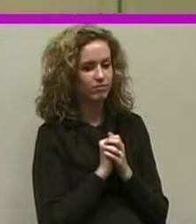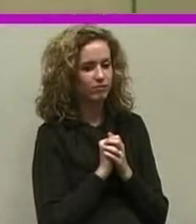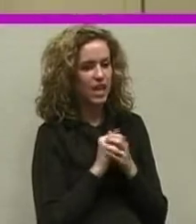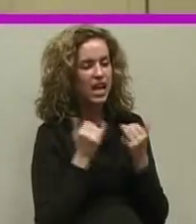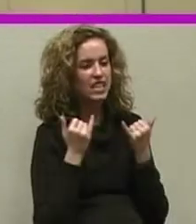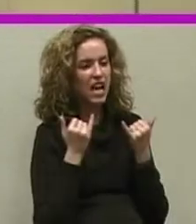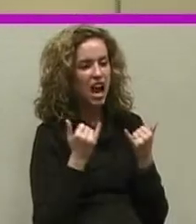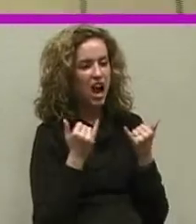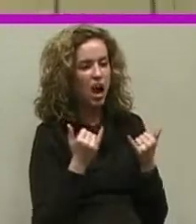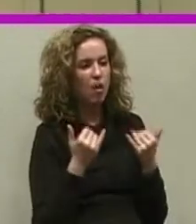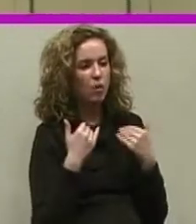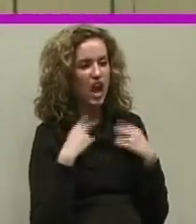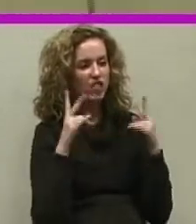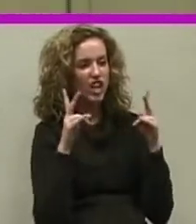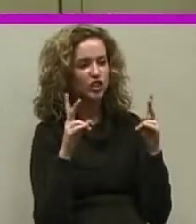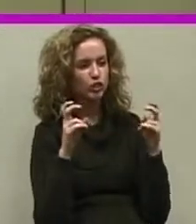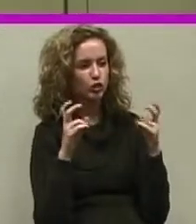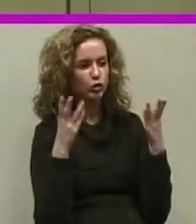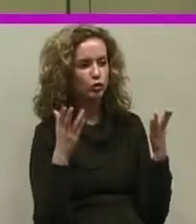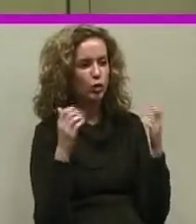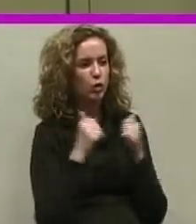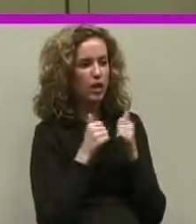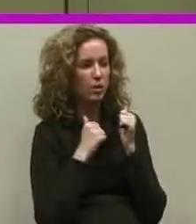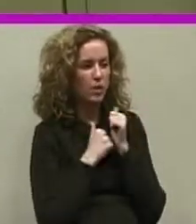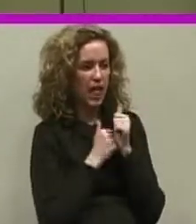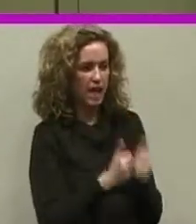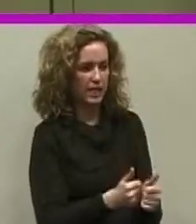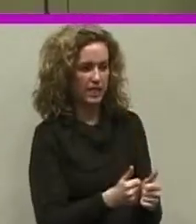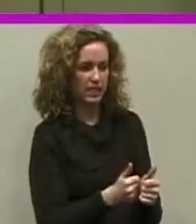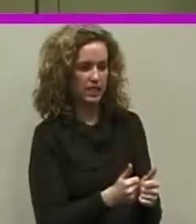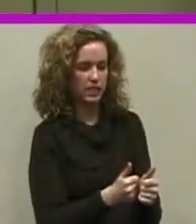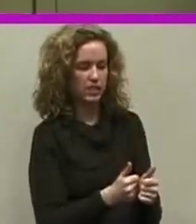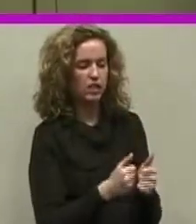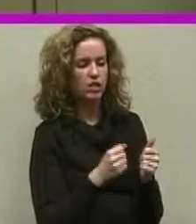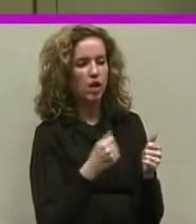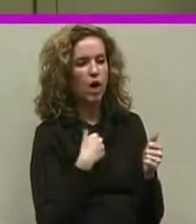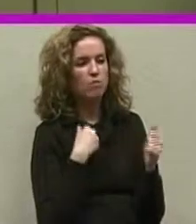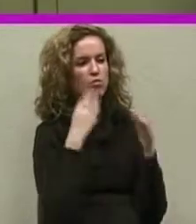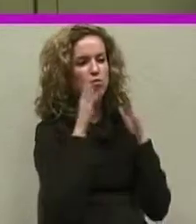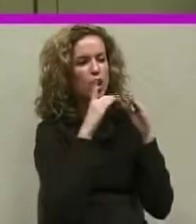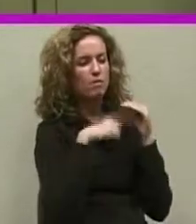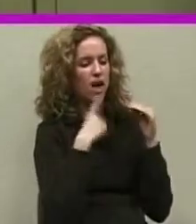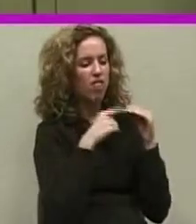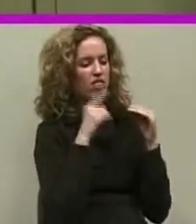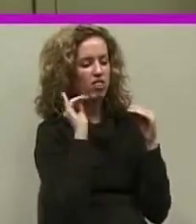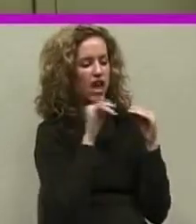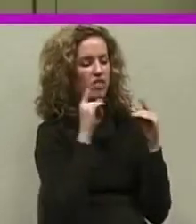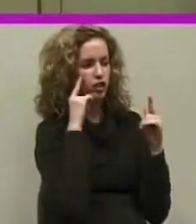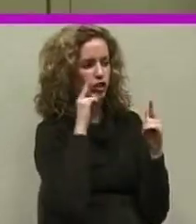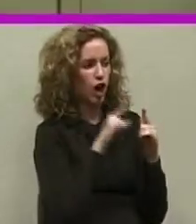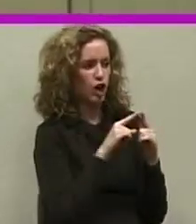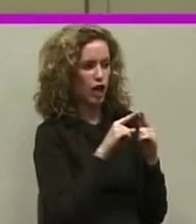Now we've got issues around compliance. All right, we'll just worry about the target kid right now. What do you see with compliance? Oh, I'm sorry, wait a